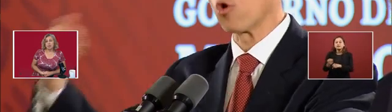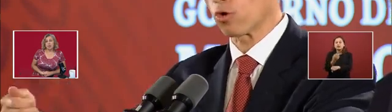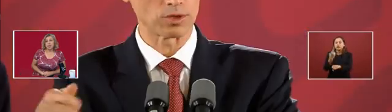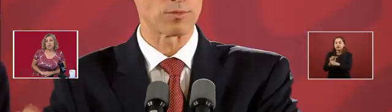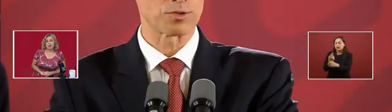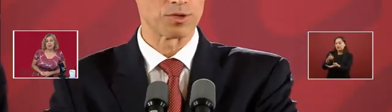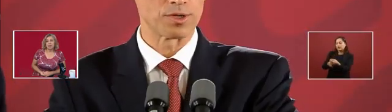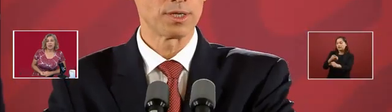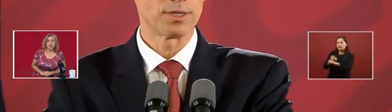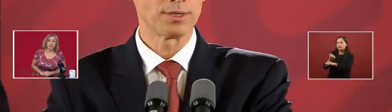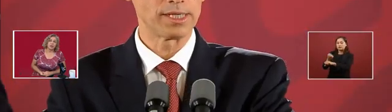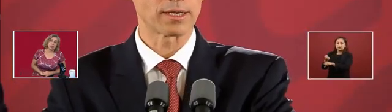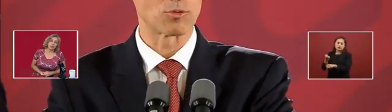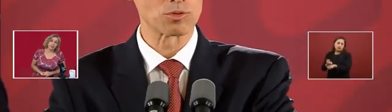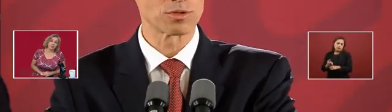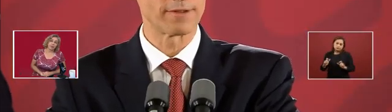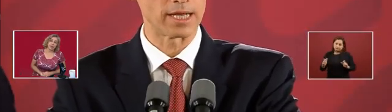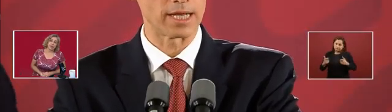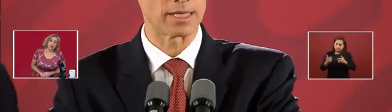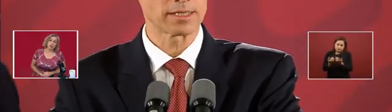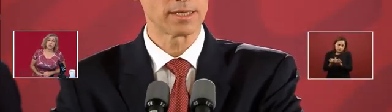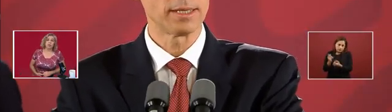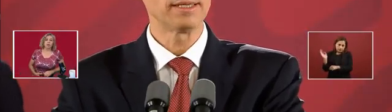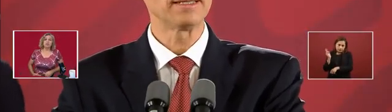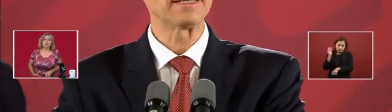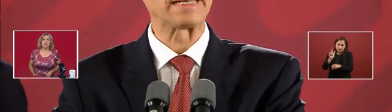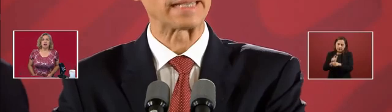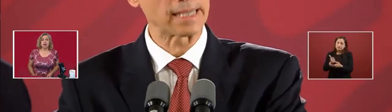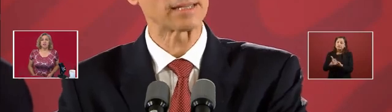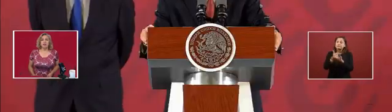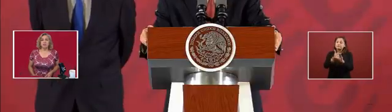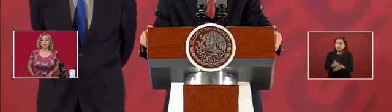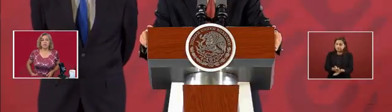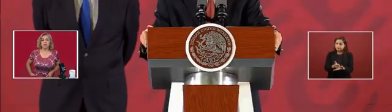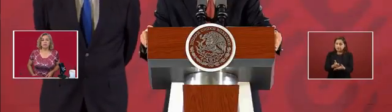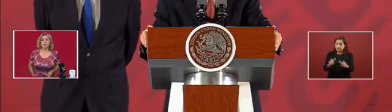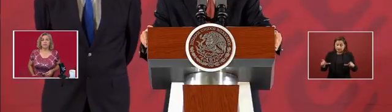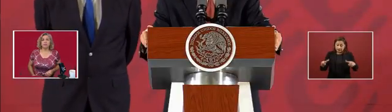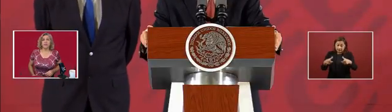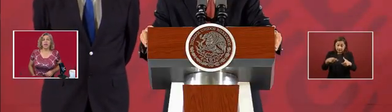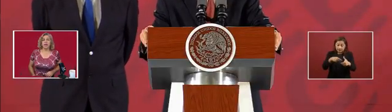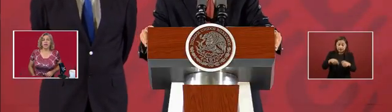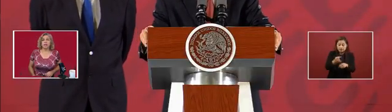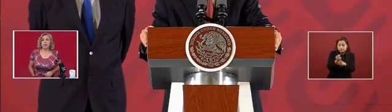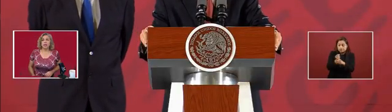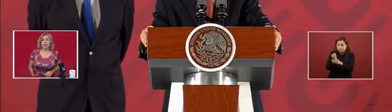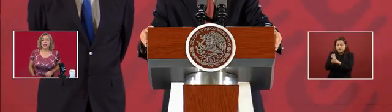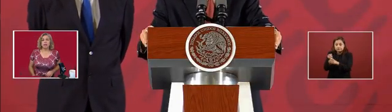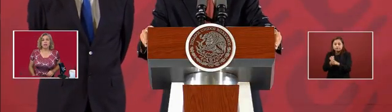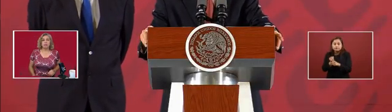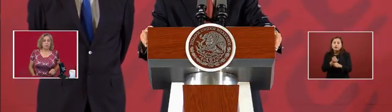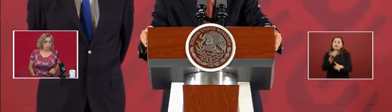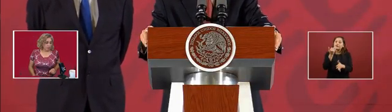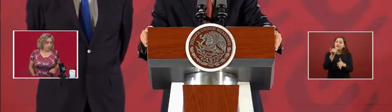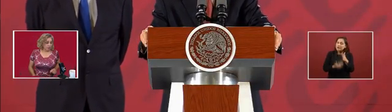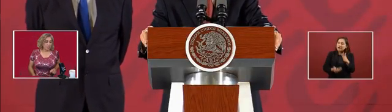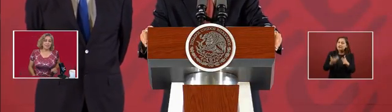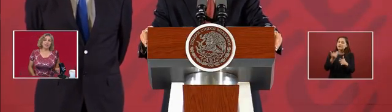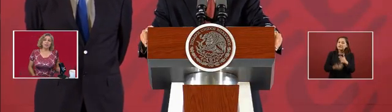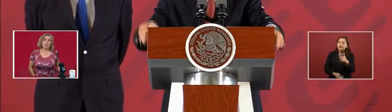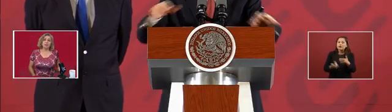one or the other. But the professionalism of technical, of these units that